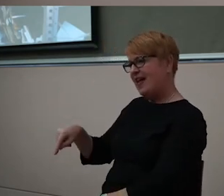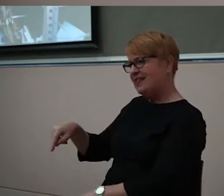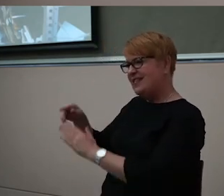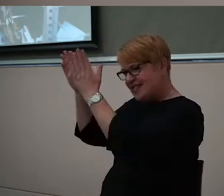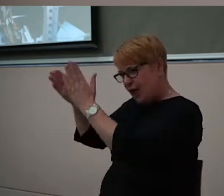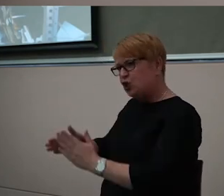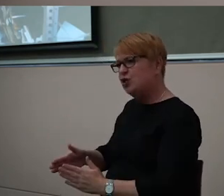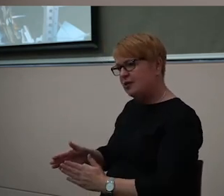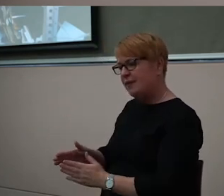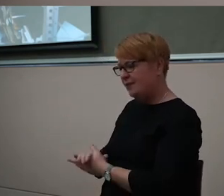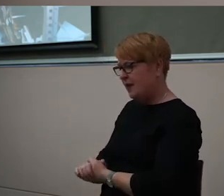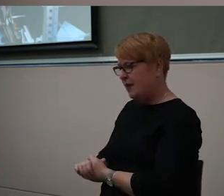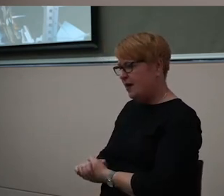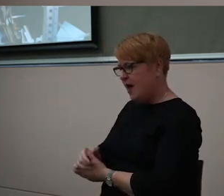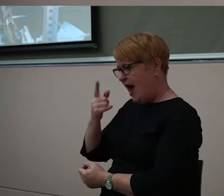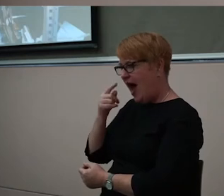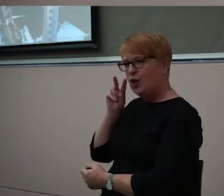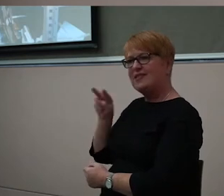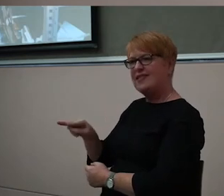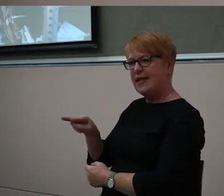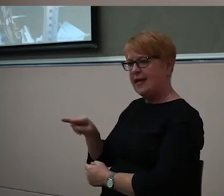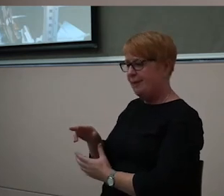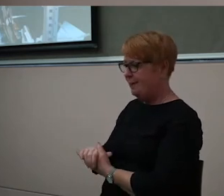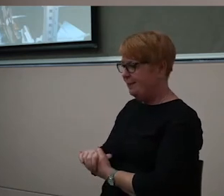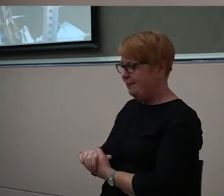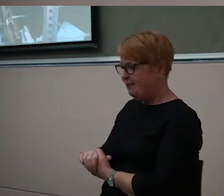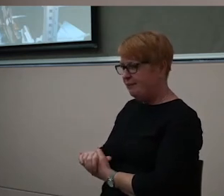it's a body of knowledge, and like what is it that you are then.